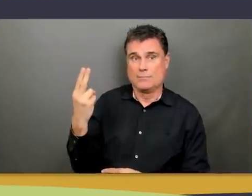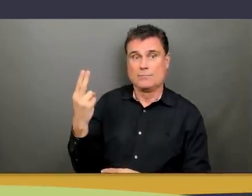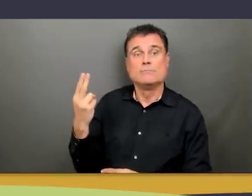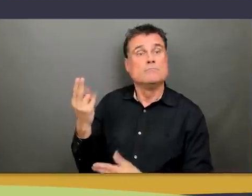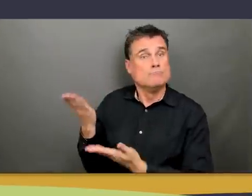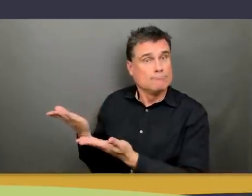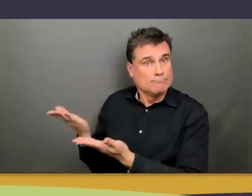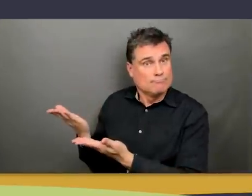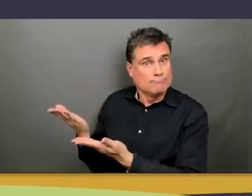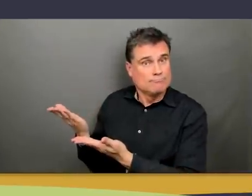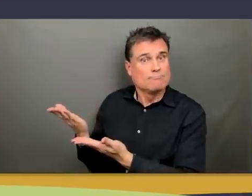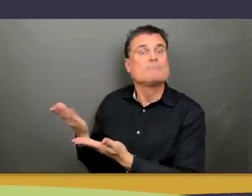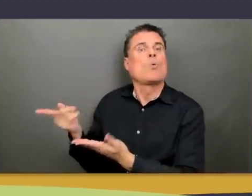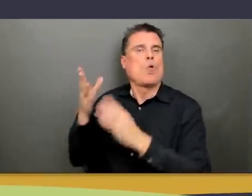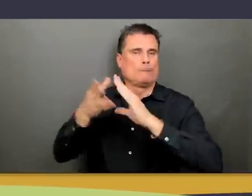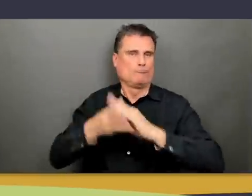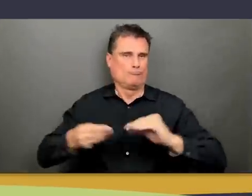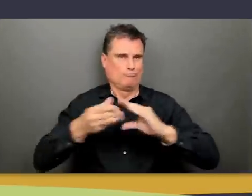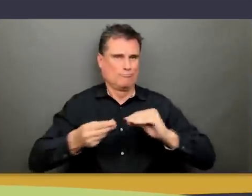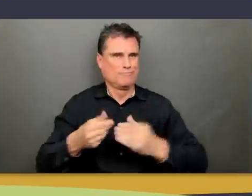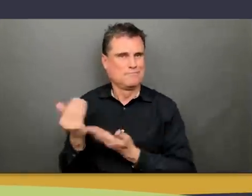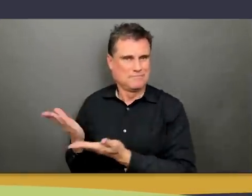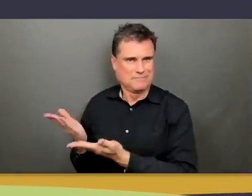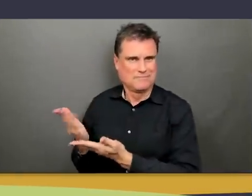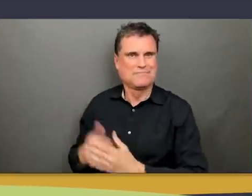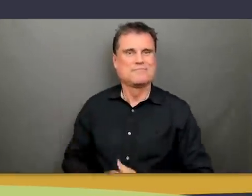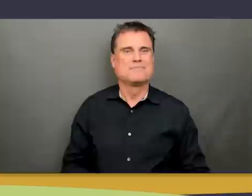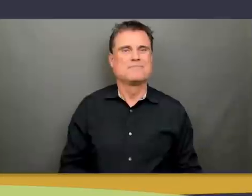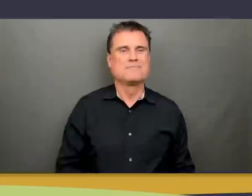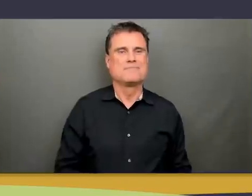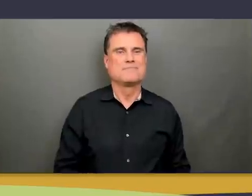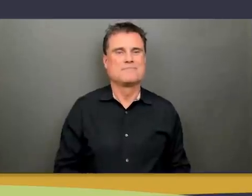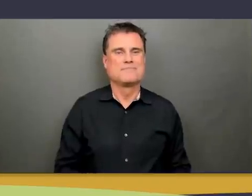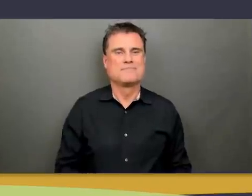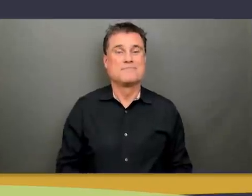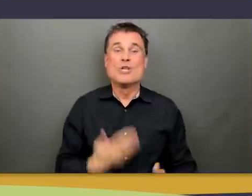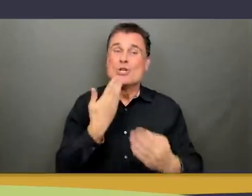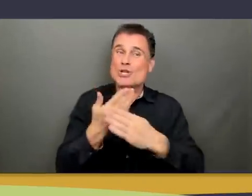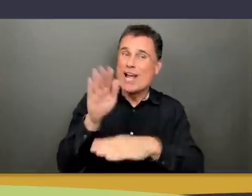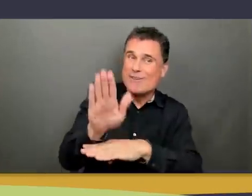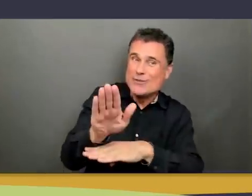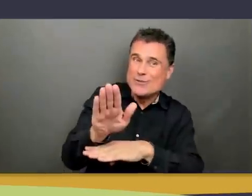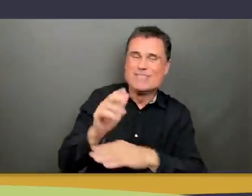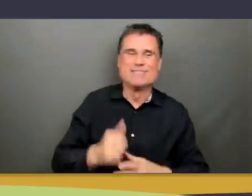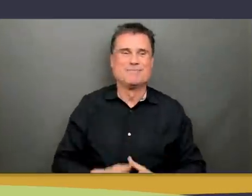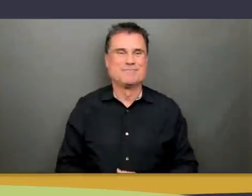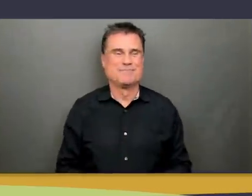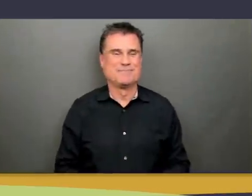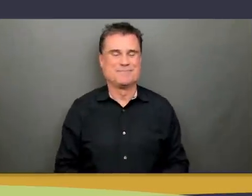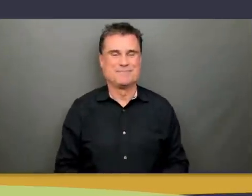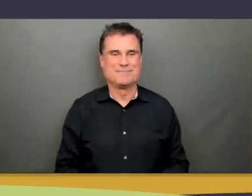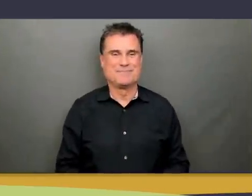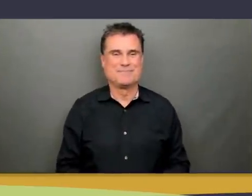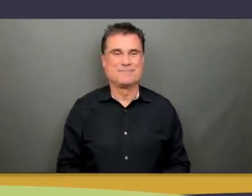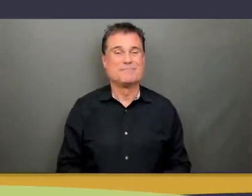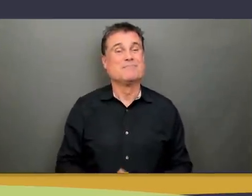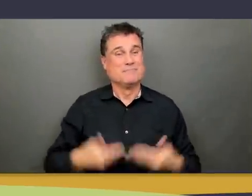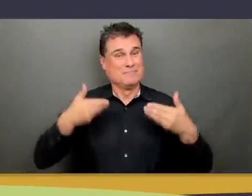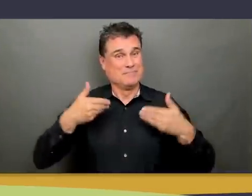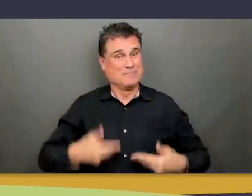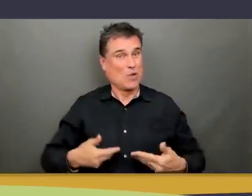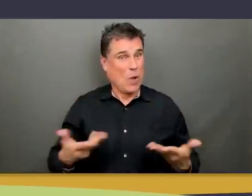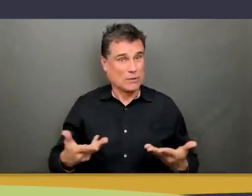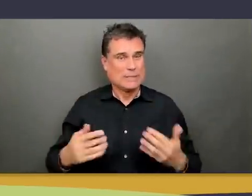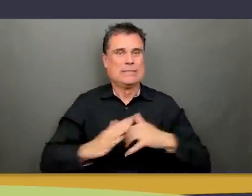BC. Good afternoon, and thank you, Hannah, for the introduction. I'm joining you today from the traditional territories of